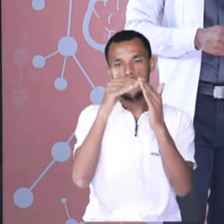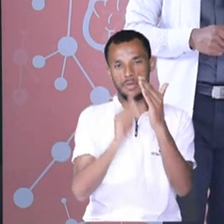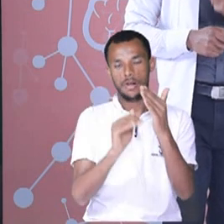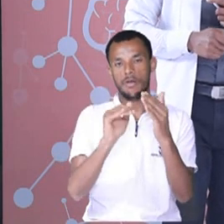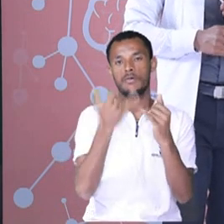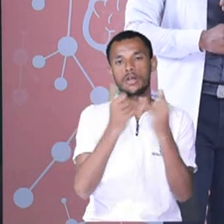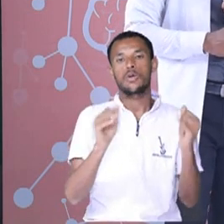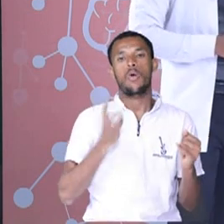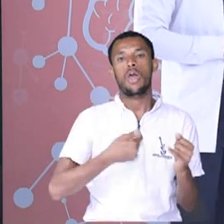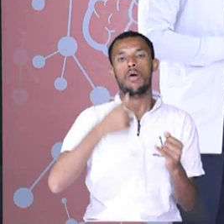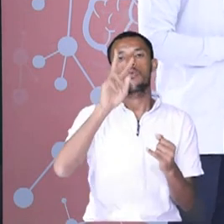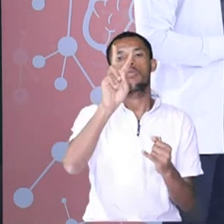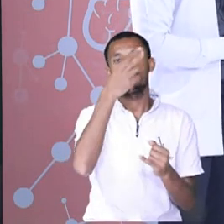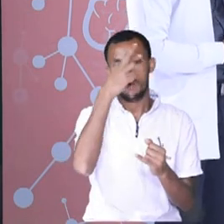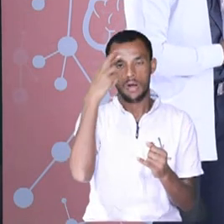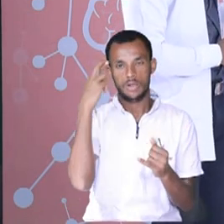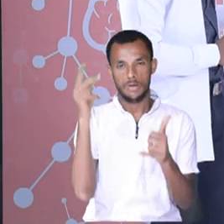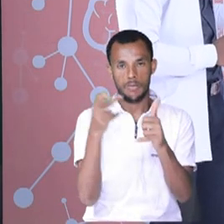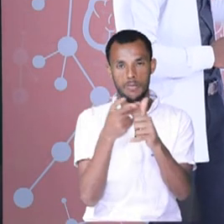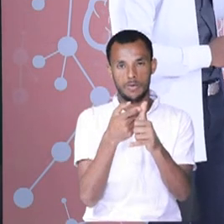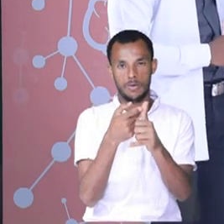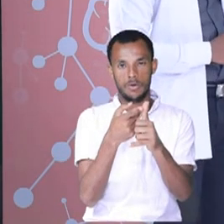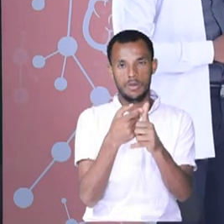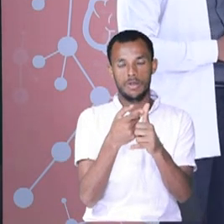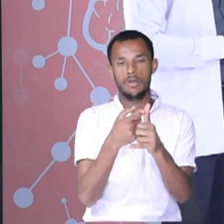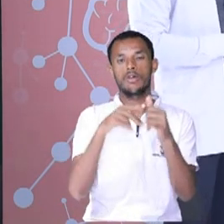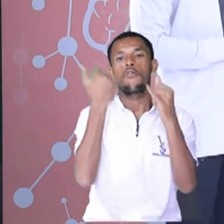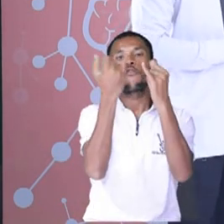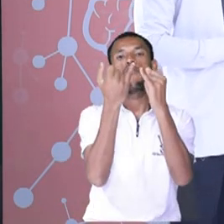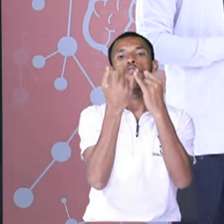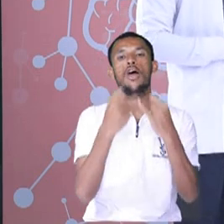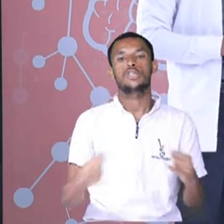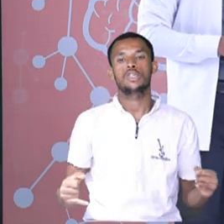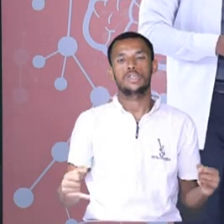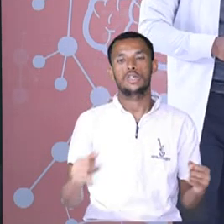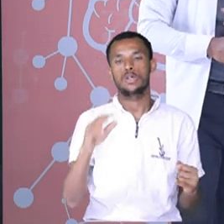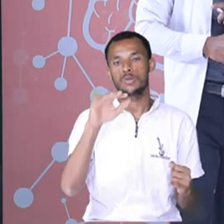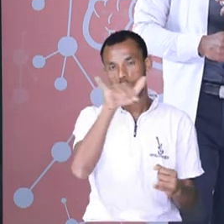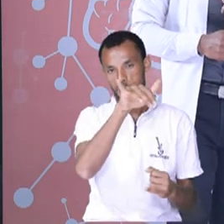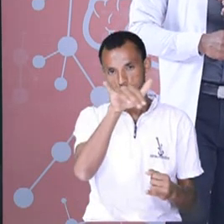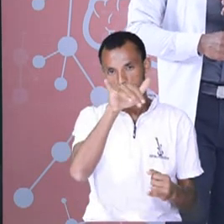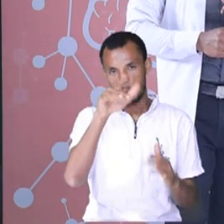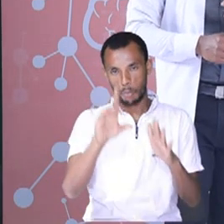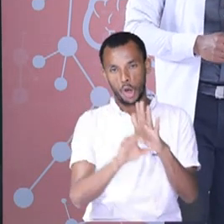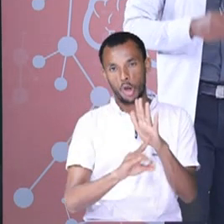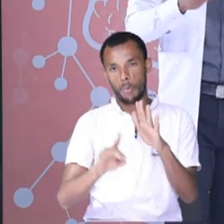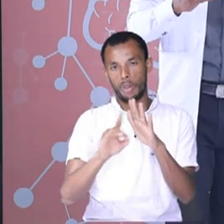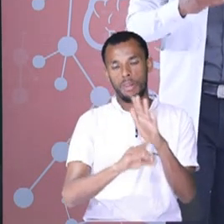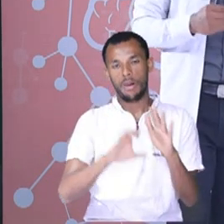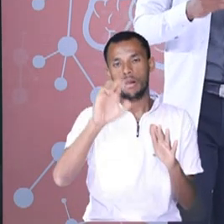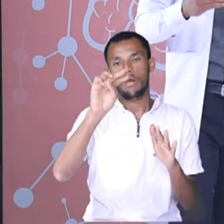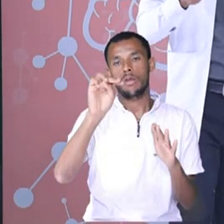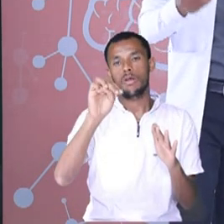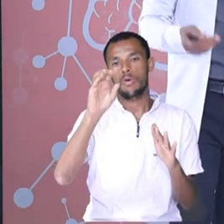fraction, we have two cases. The first one is fraction with the same denominator. That means